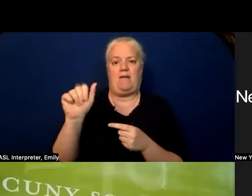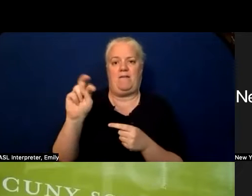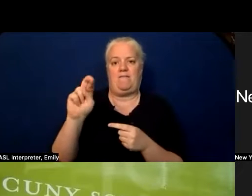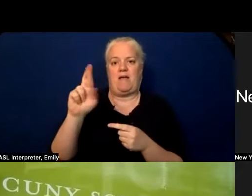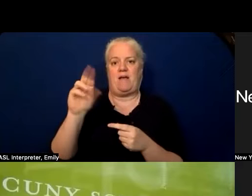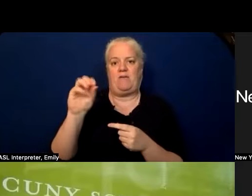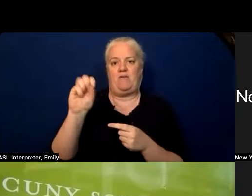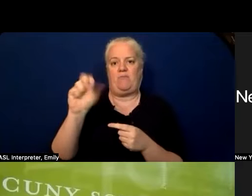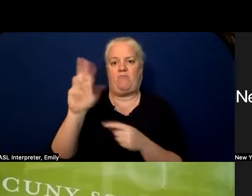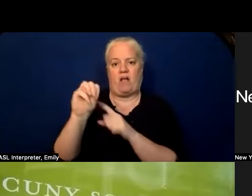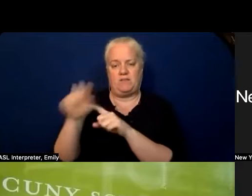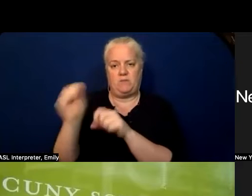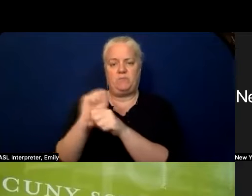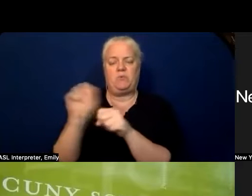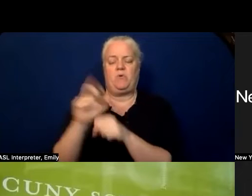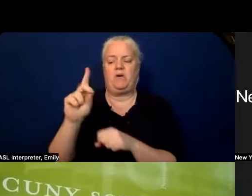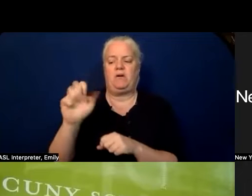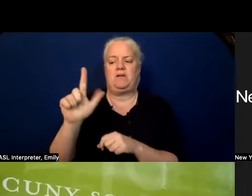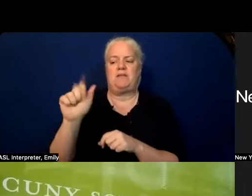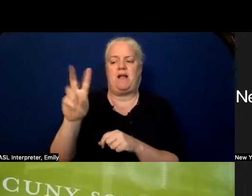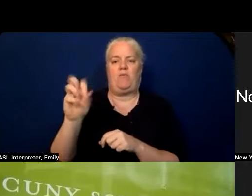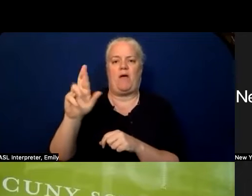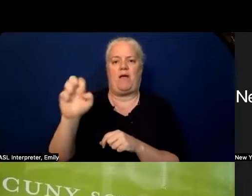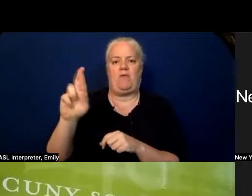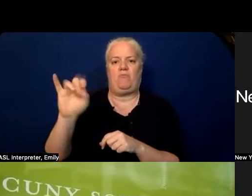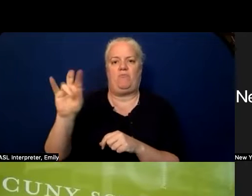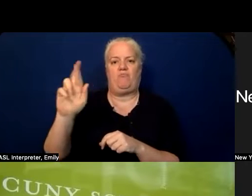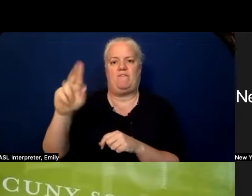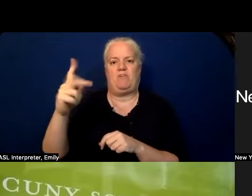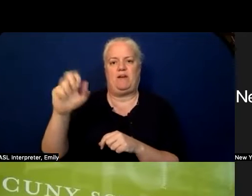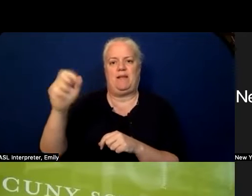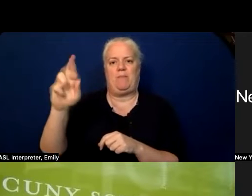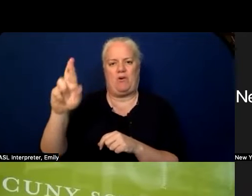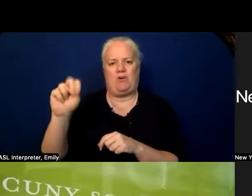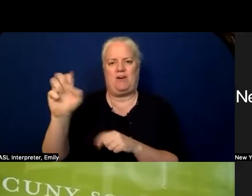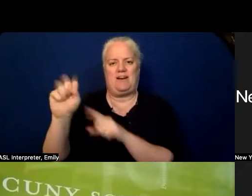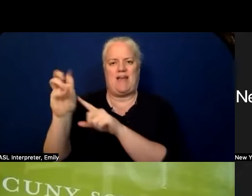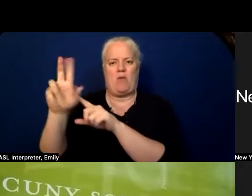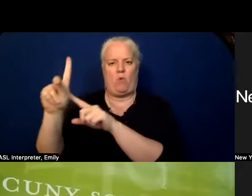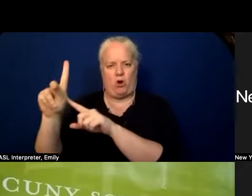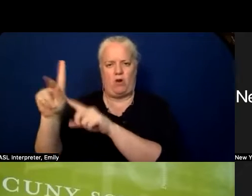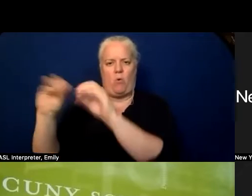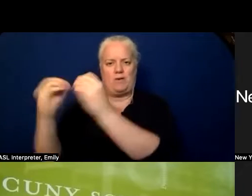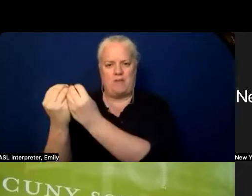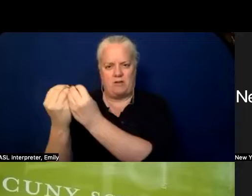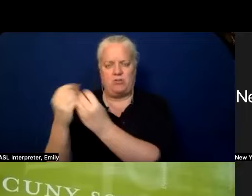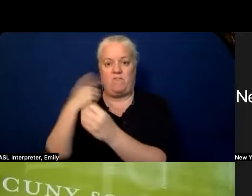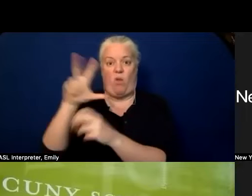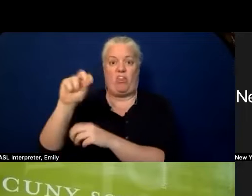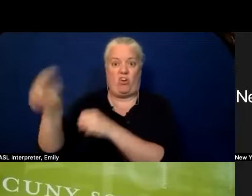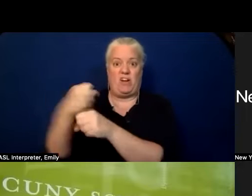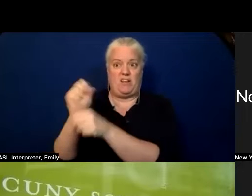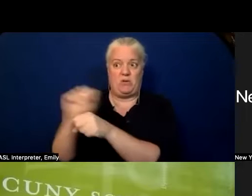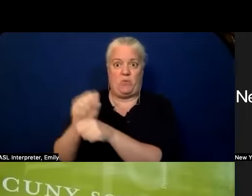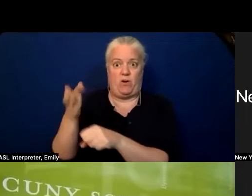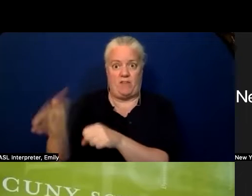Delaware Riverkeeper and leader of a 4-state organization, the Delaware Riverkeeper Network, for 30 years. While she serves in this